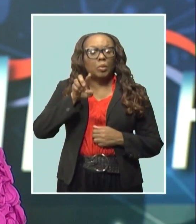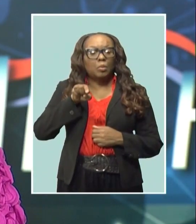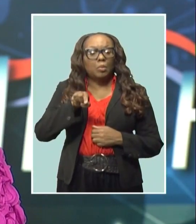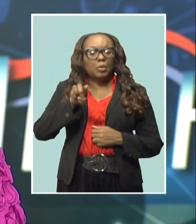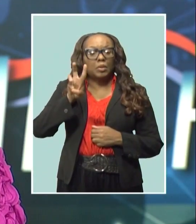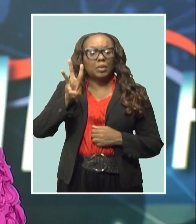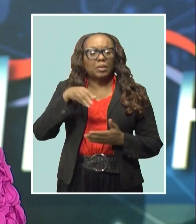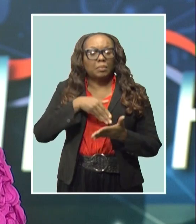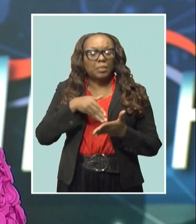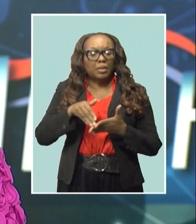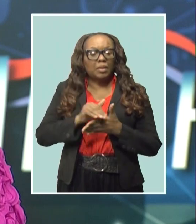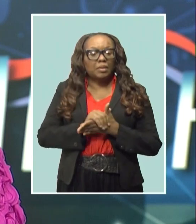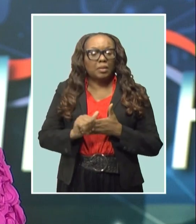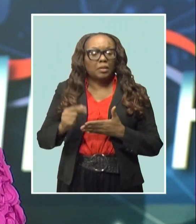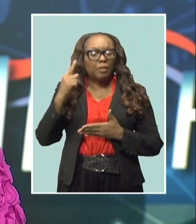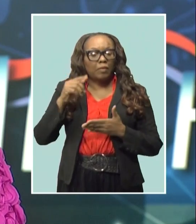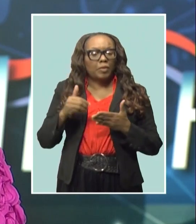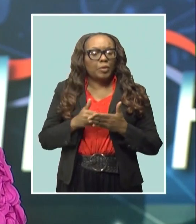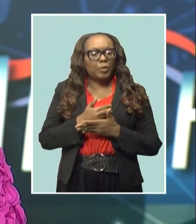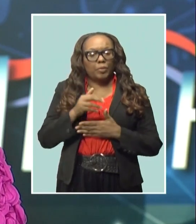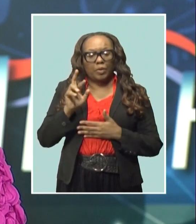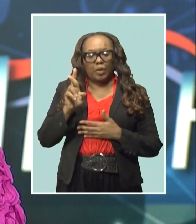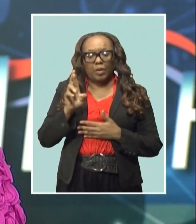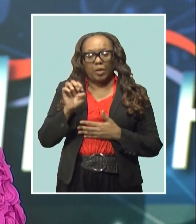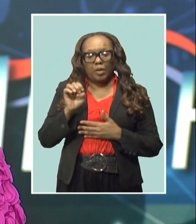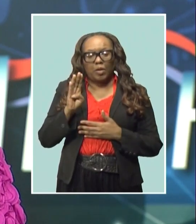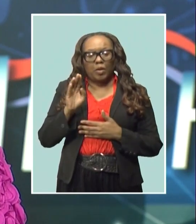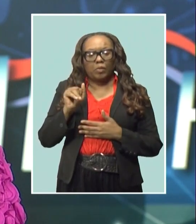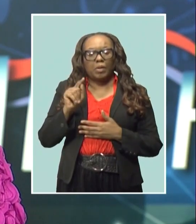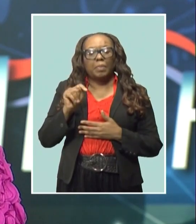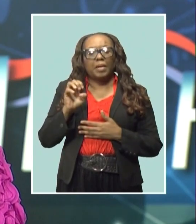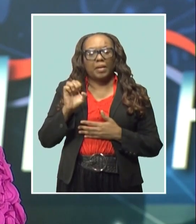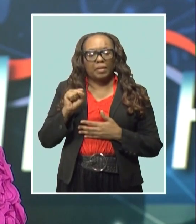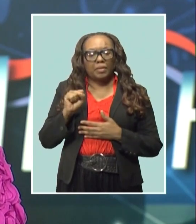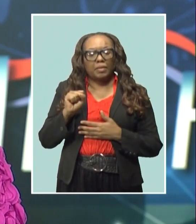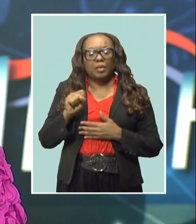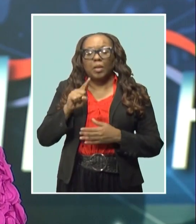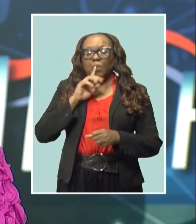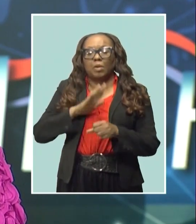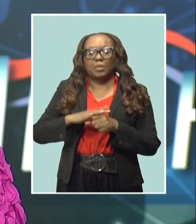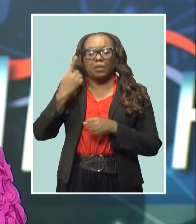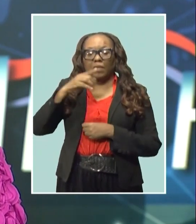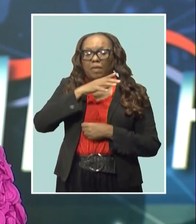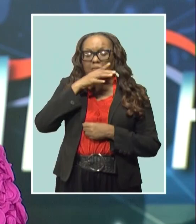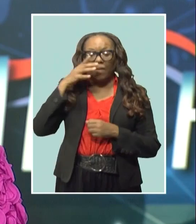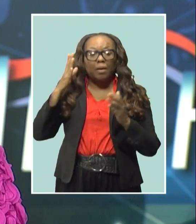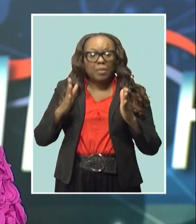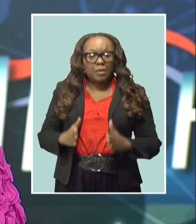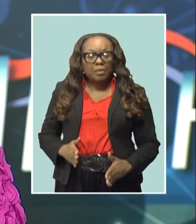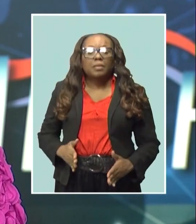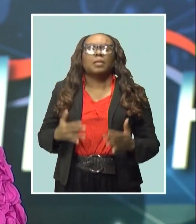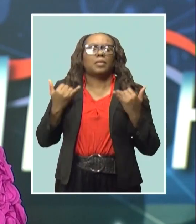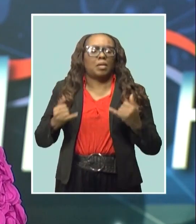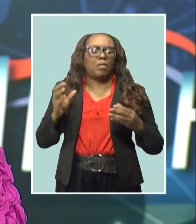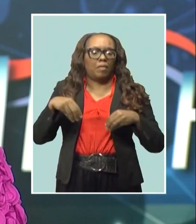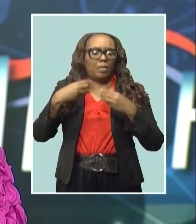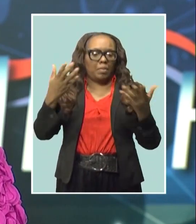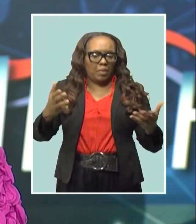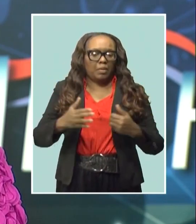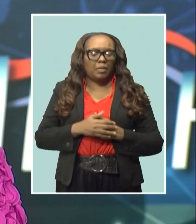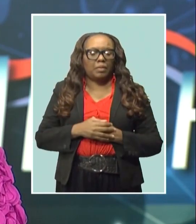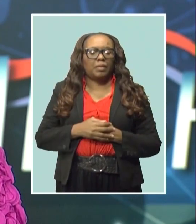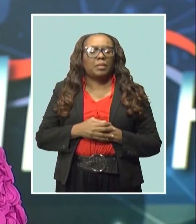$2.6 million in new rebates promised to farmers during this year's budget is now available for them to collect. This is according to Acting